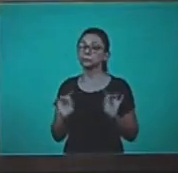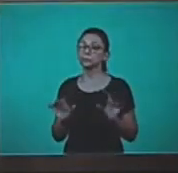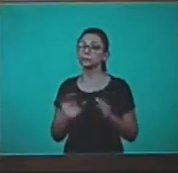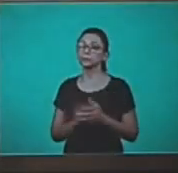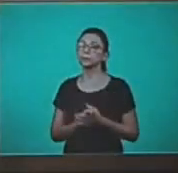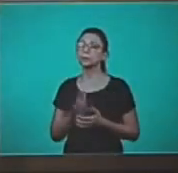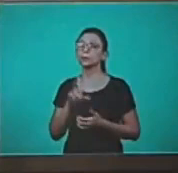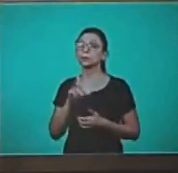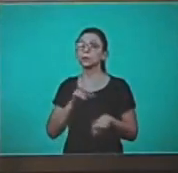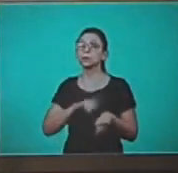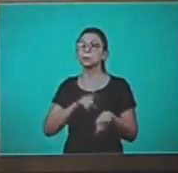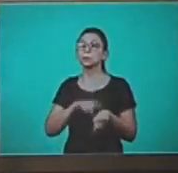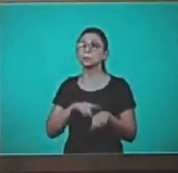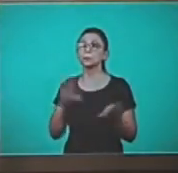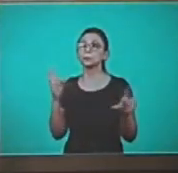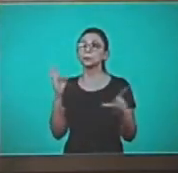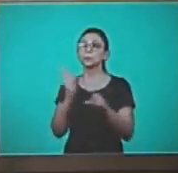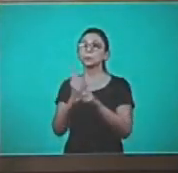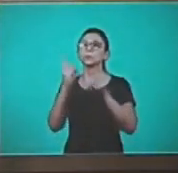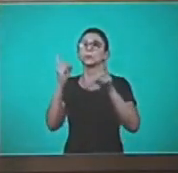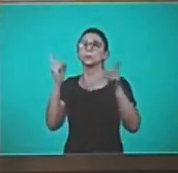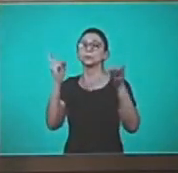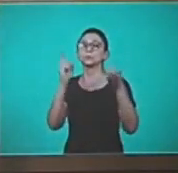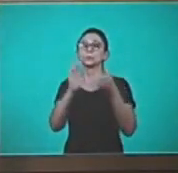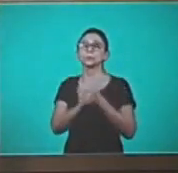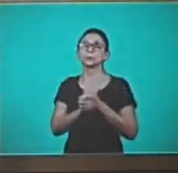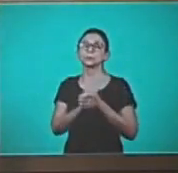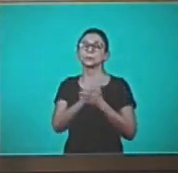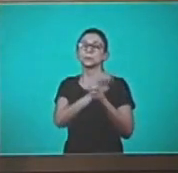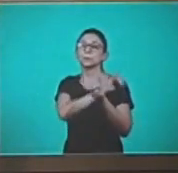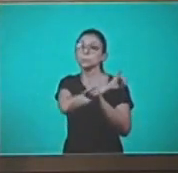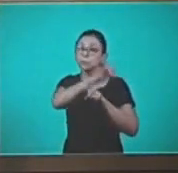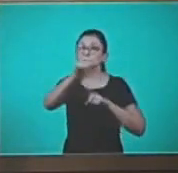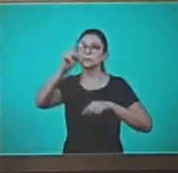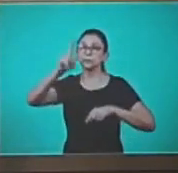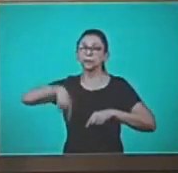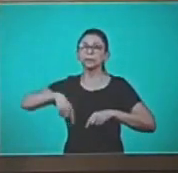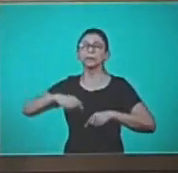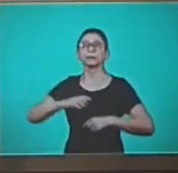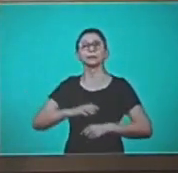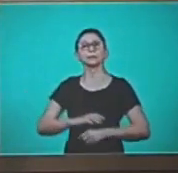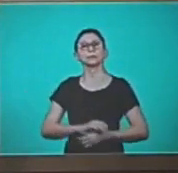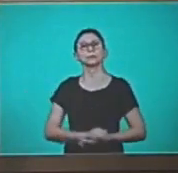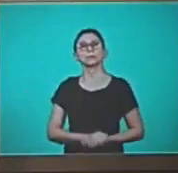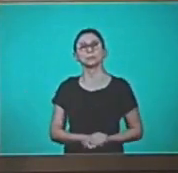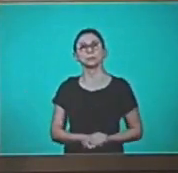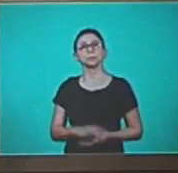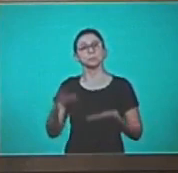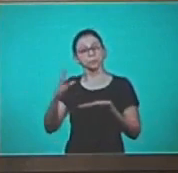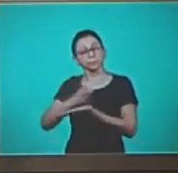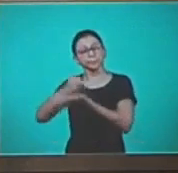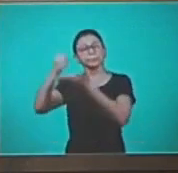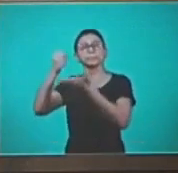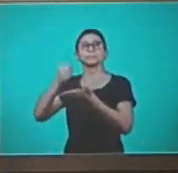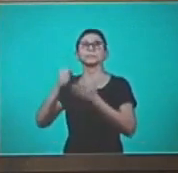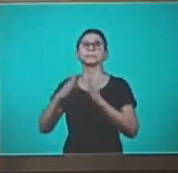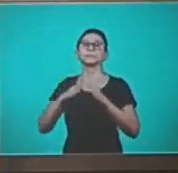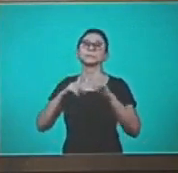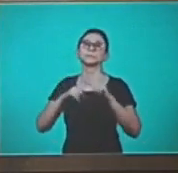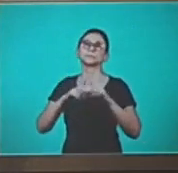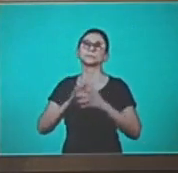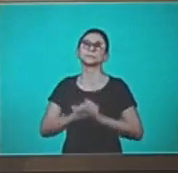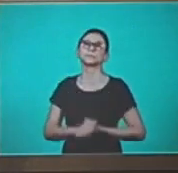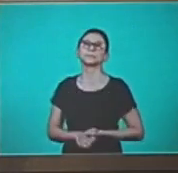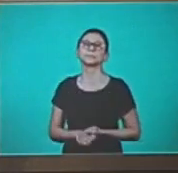time where it will take place, the meeting, which is the marriage. It is the prophetic, speaking about the moment